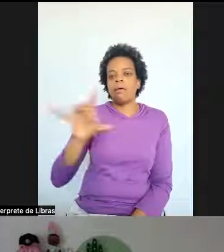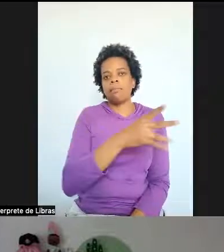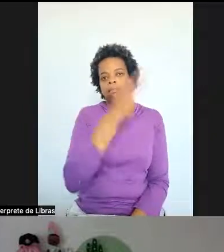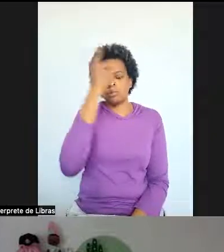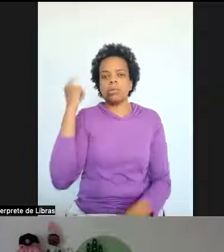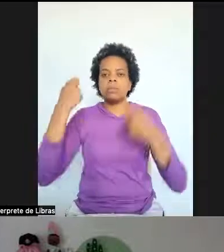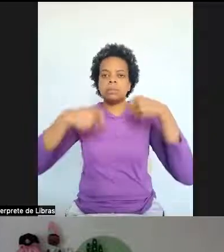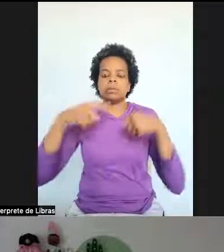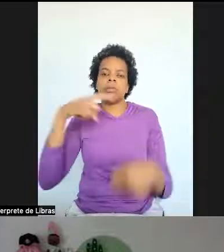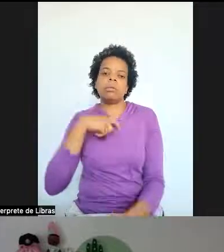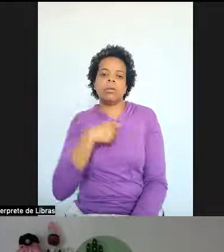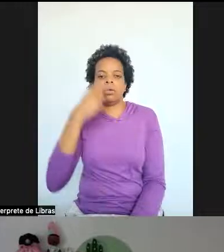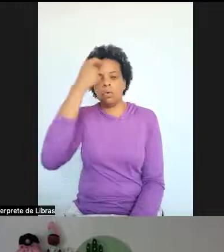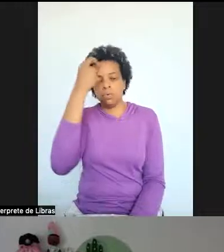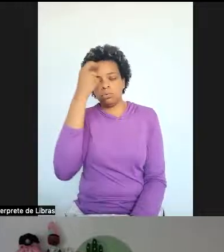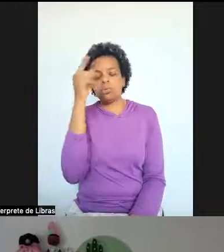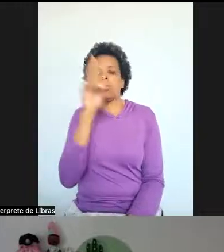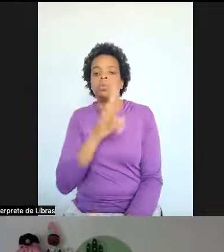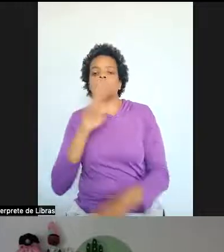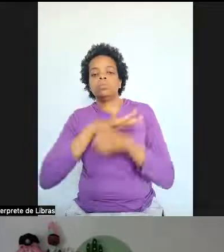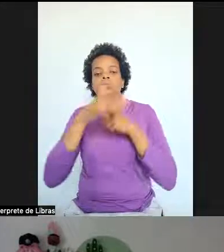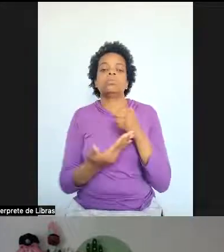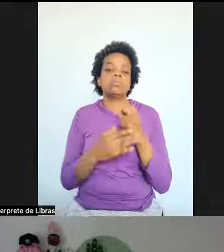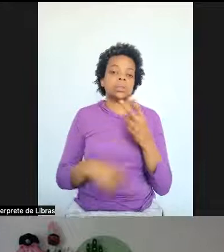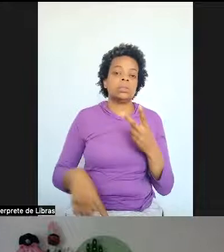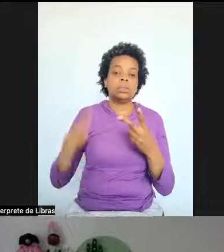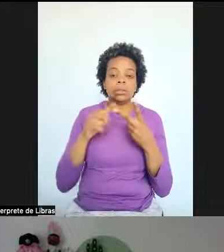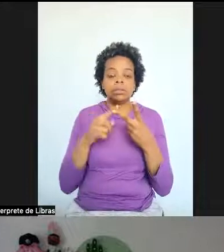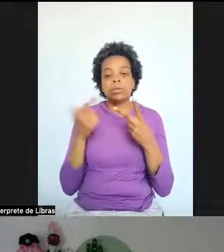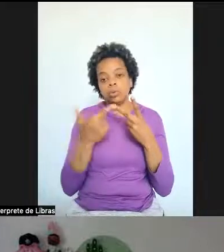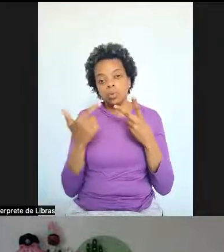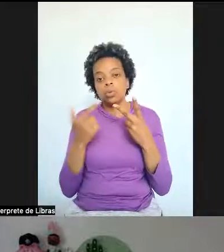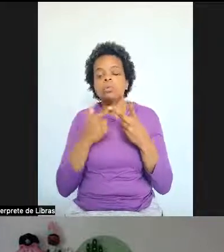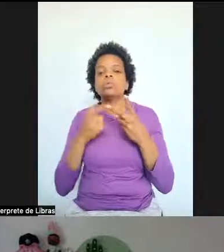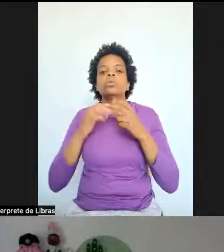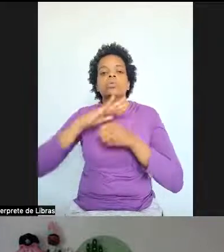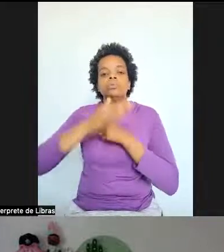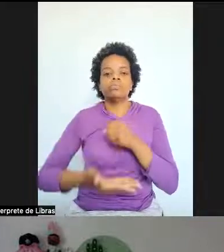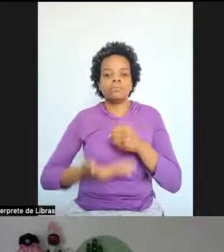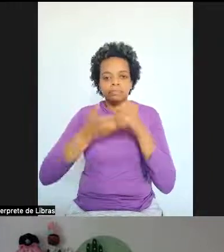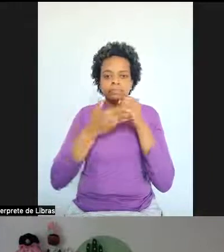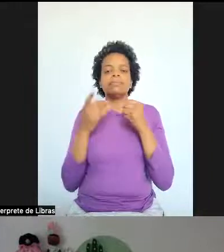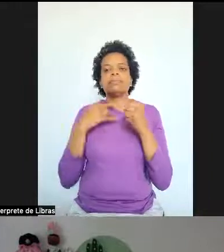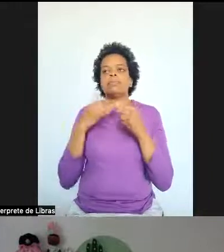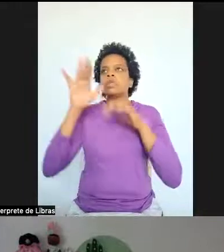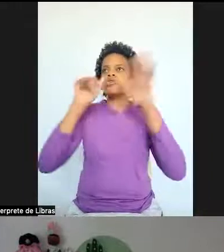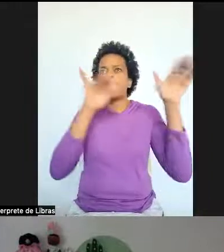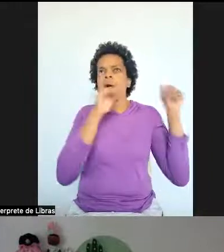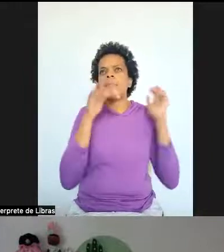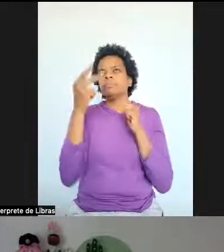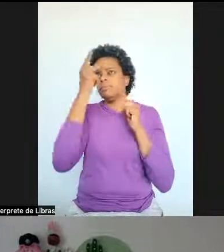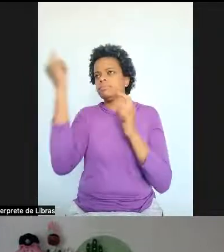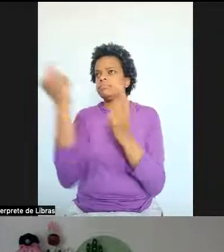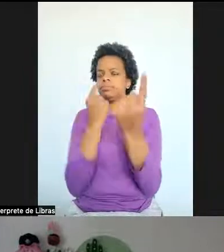but we know this start with individuals. Second front is in sustainable